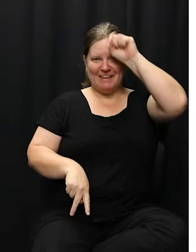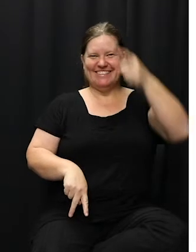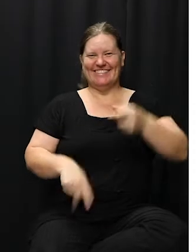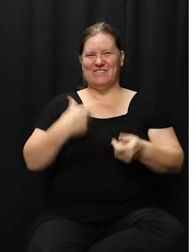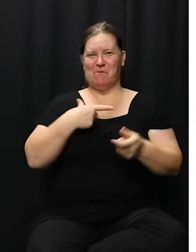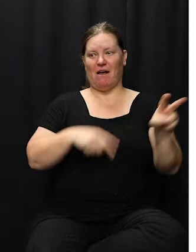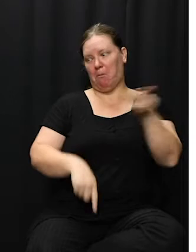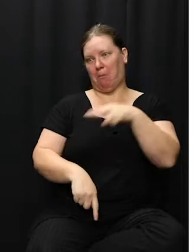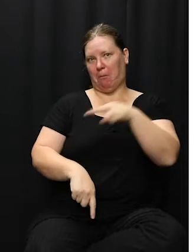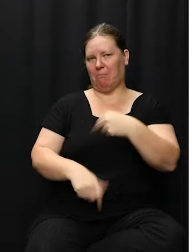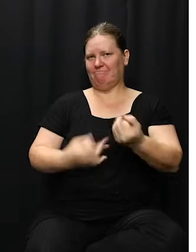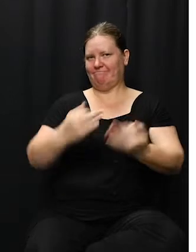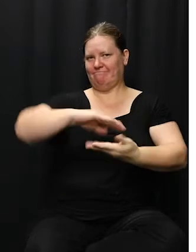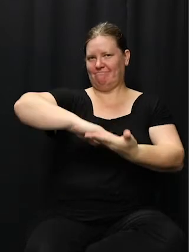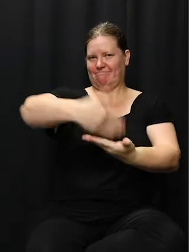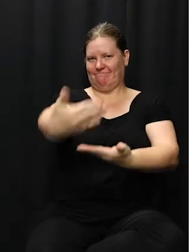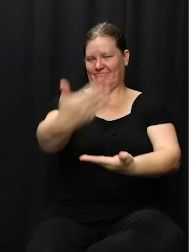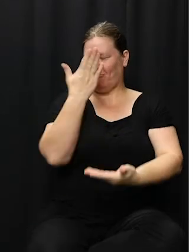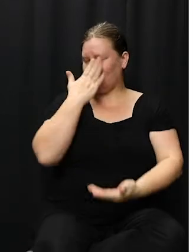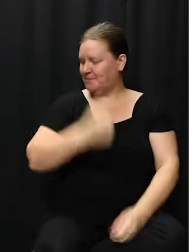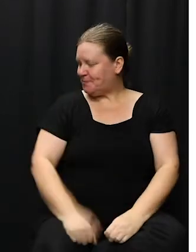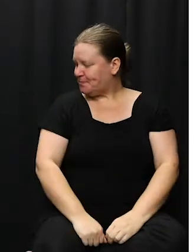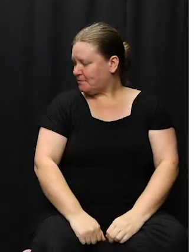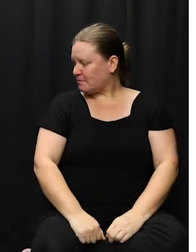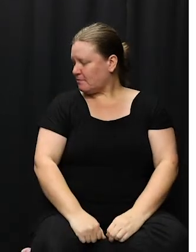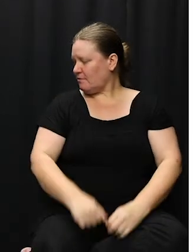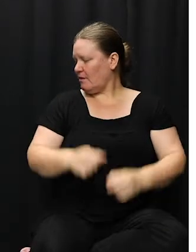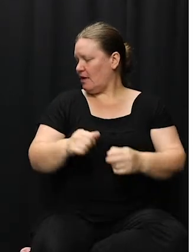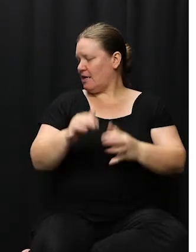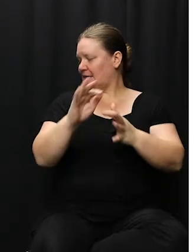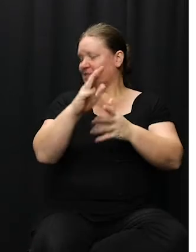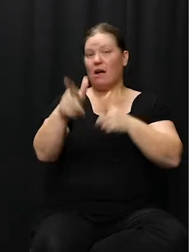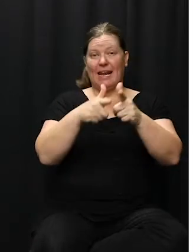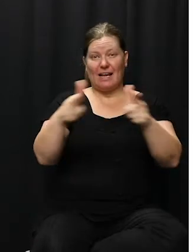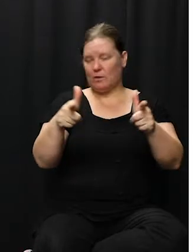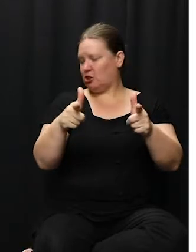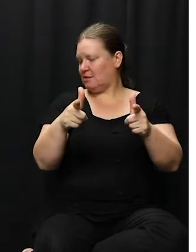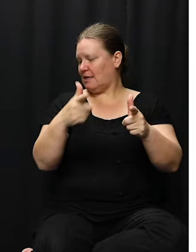me looking down there, it's because I can't remember, so I haven't got a laptop in front of me.